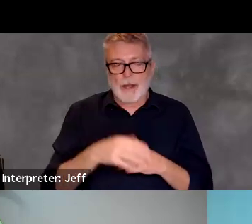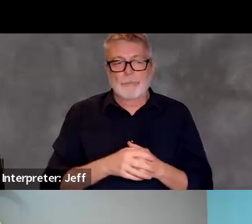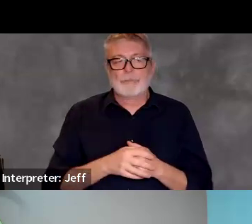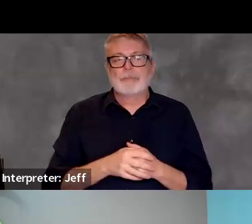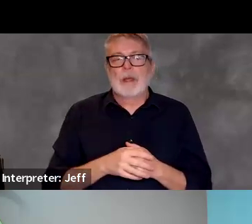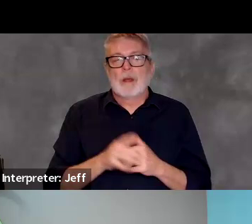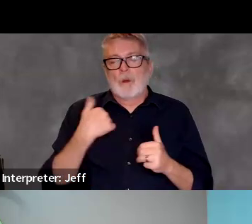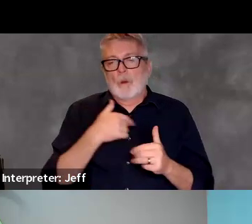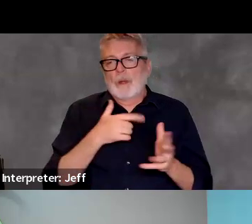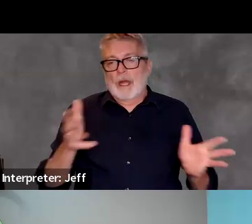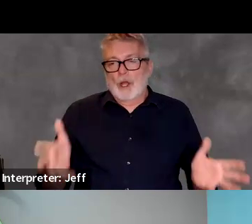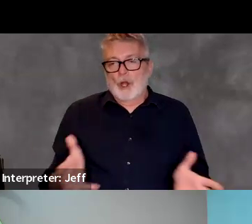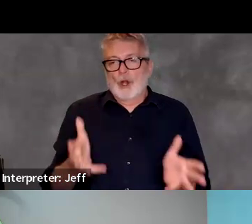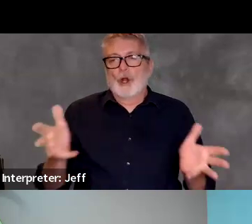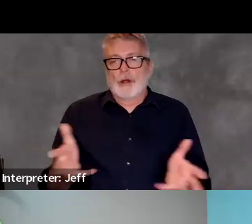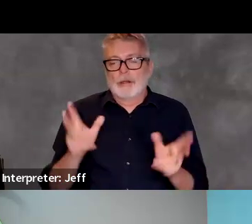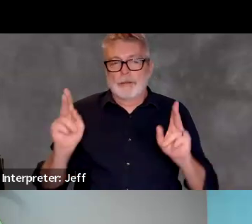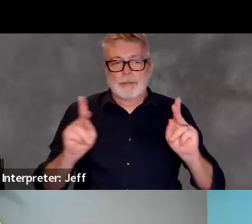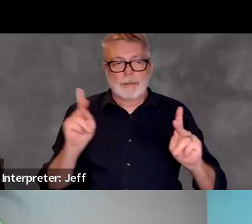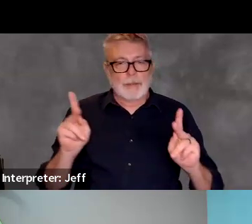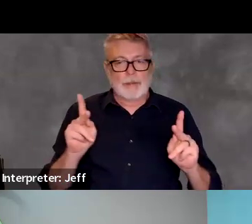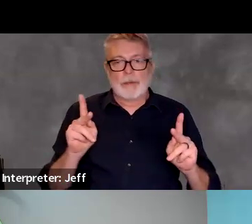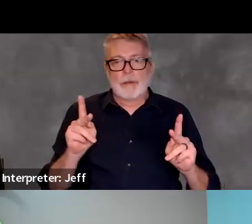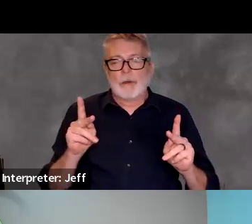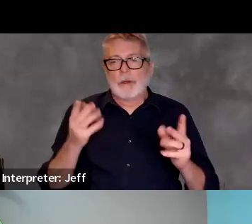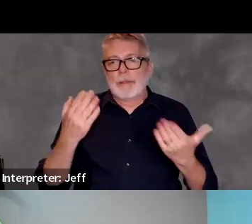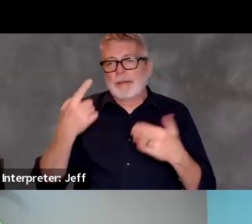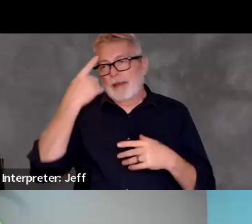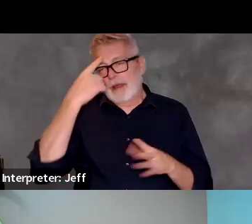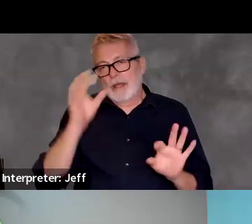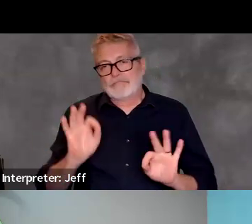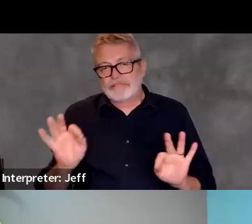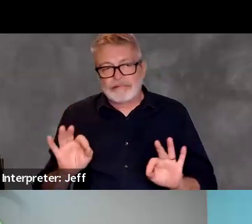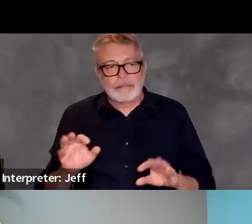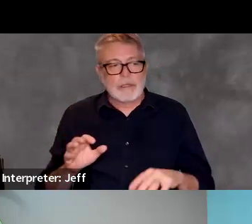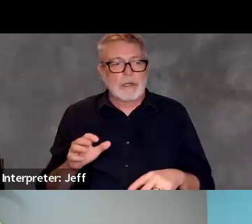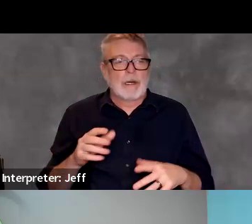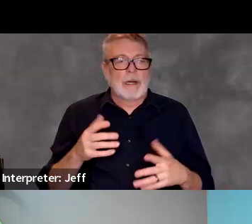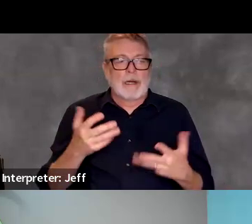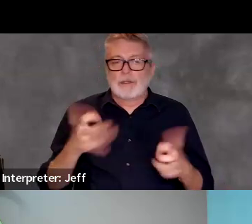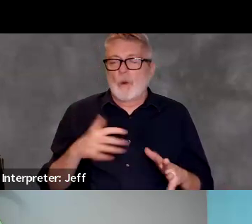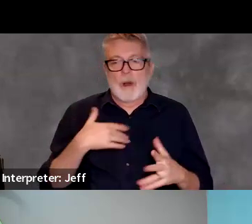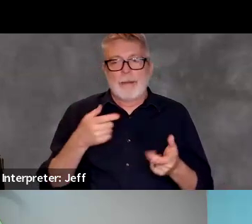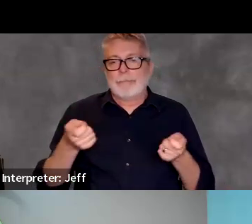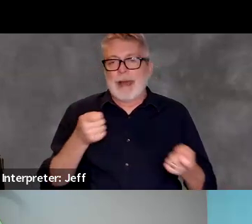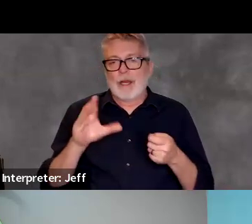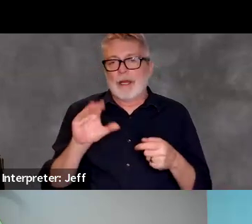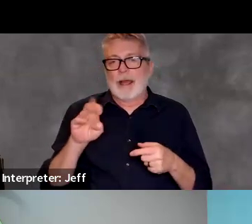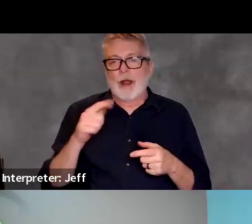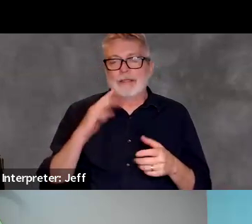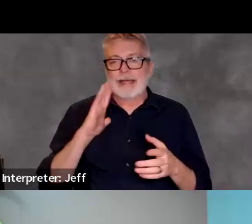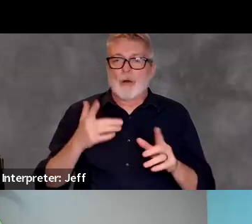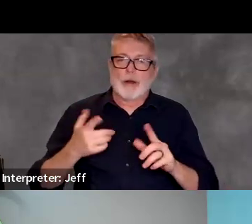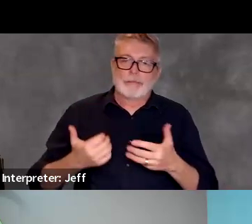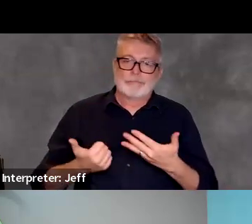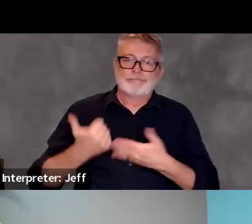encouraging people who may not think it's a good idea to have managed care as our primary source of